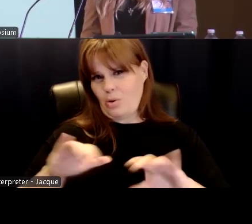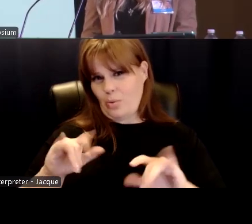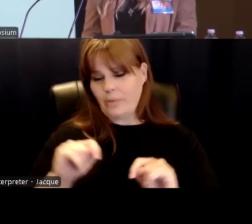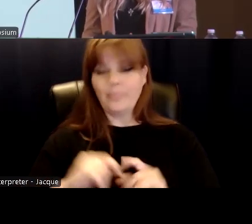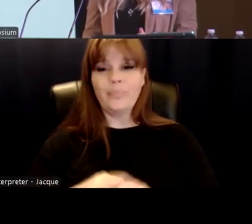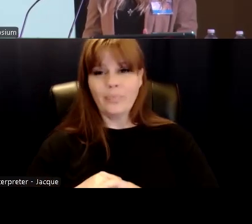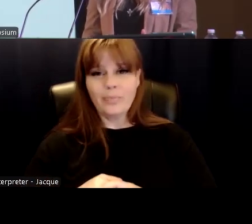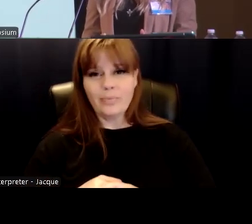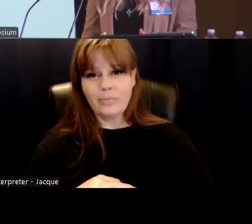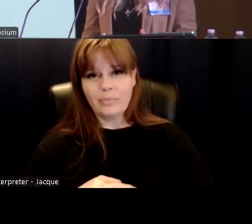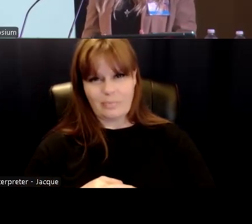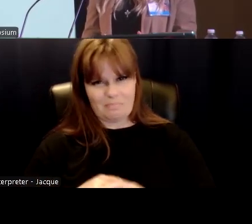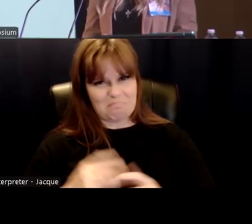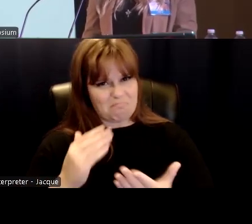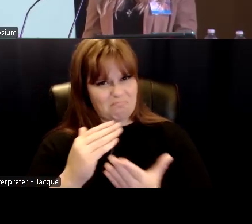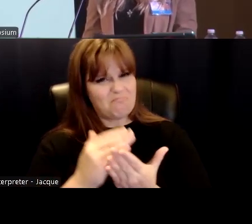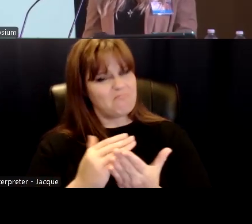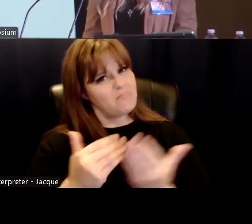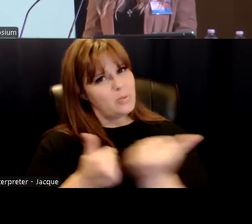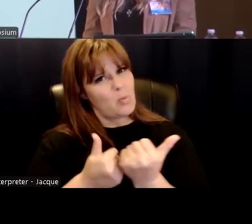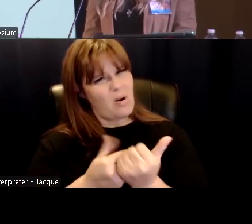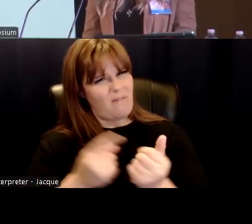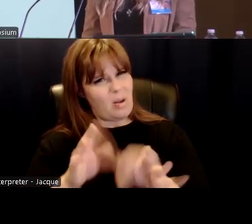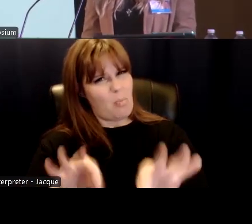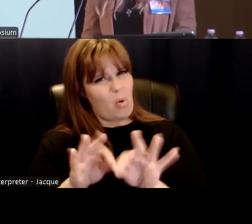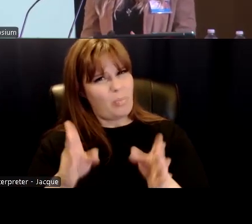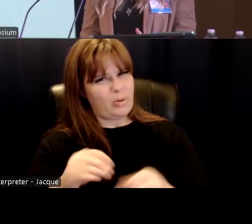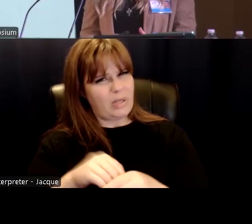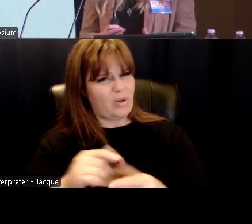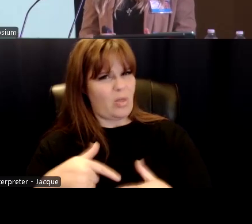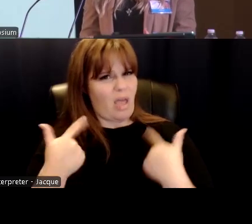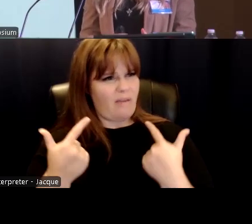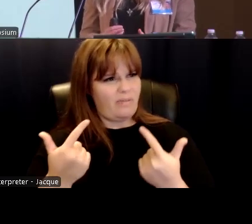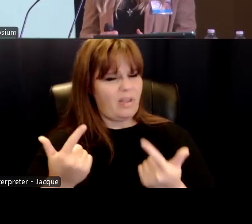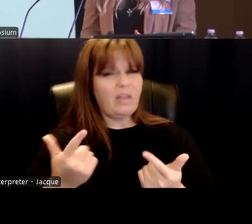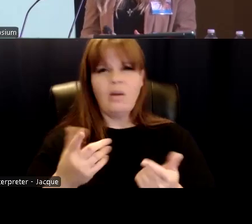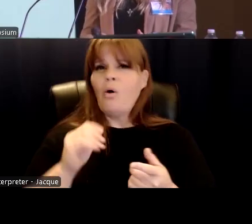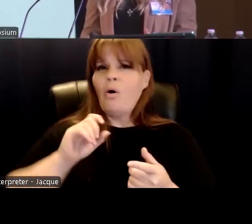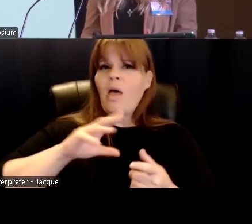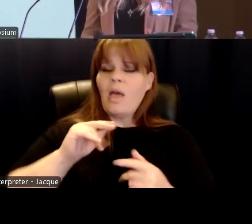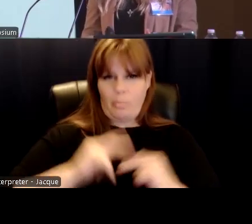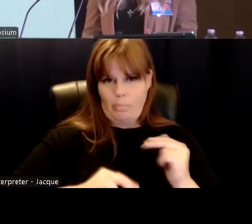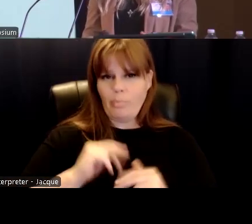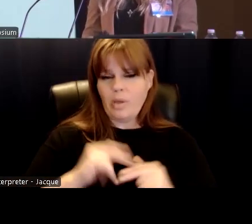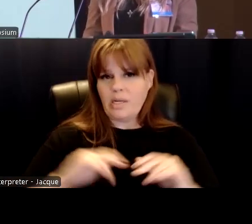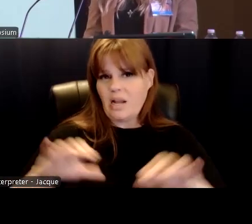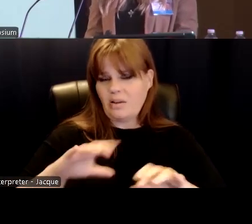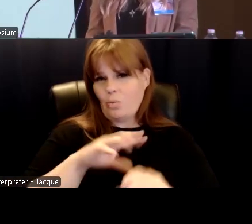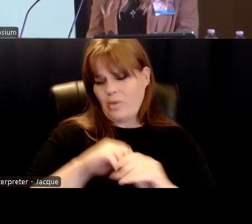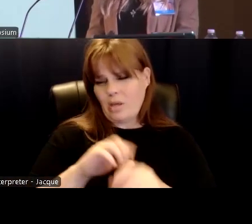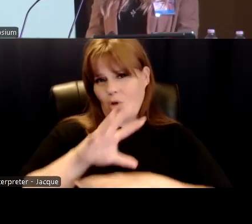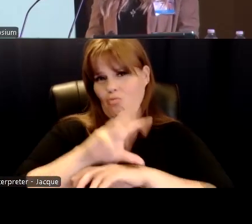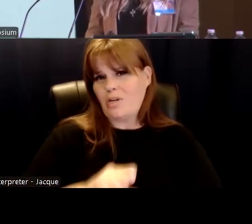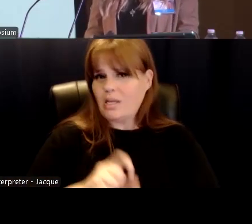maybe enlisting the support of an important person in your life, or building these activities into a routine that you already have